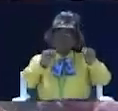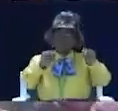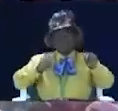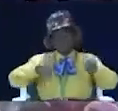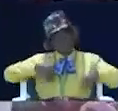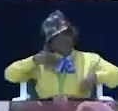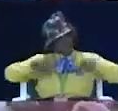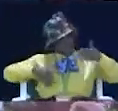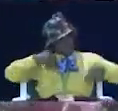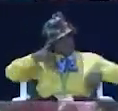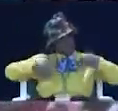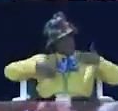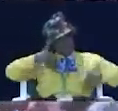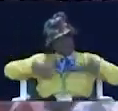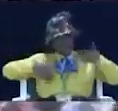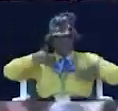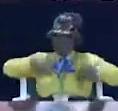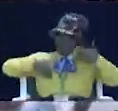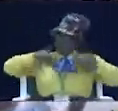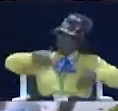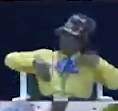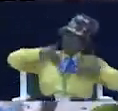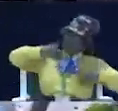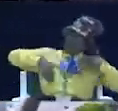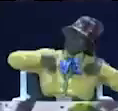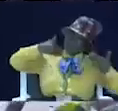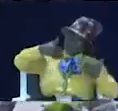Happy New Year.